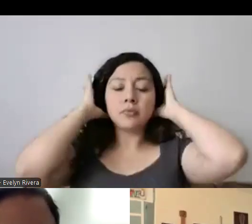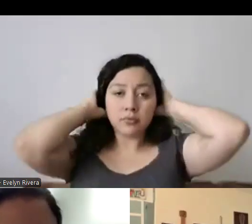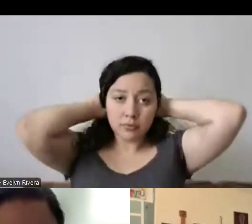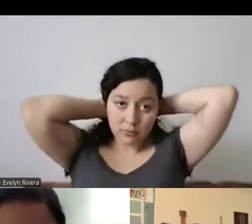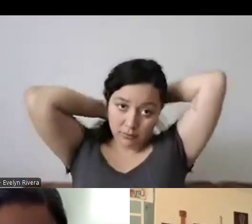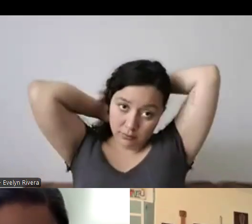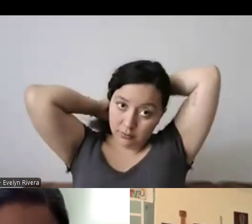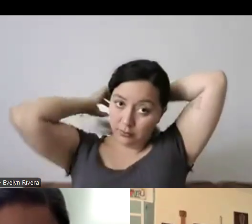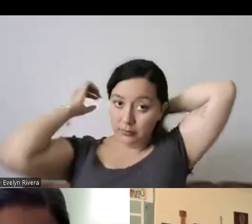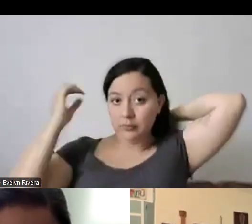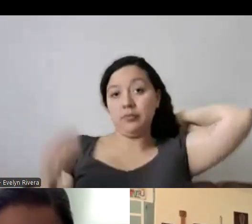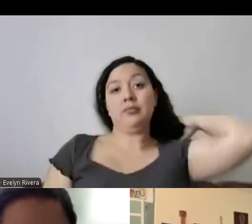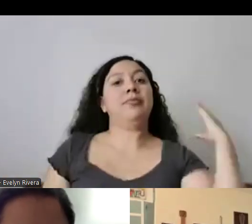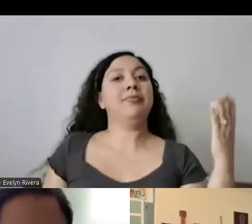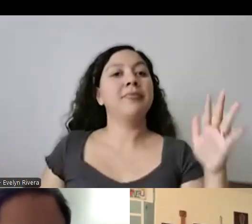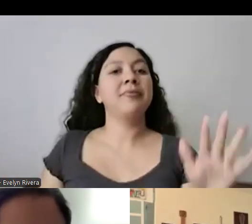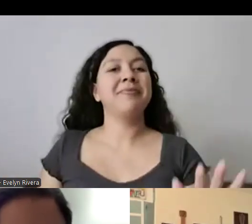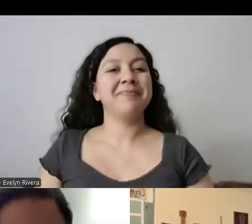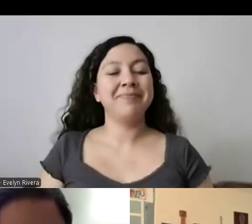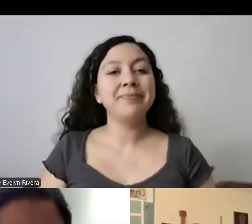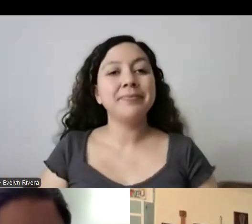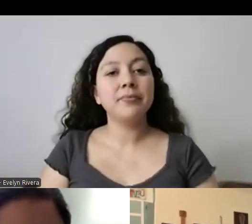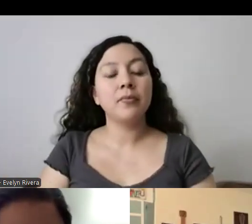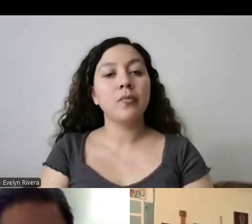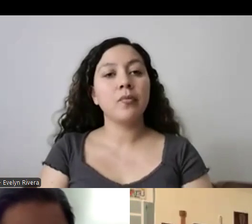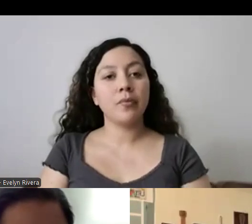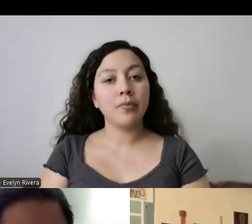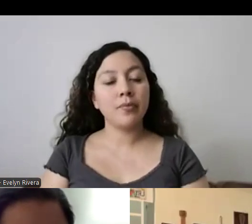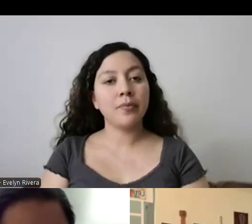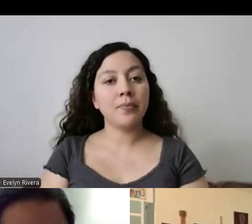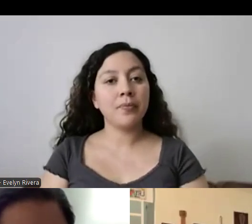And then suddenly it all goes away. Yeah.